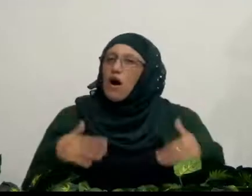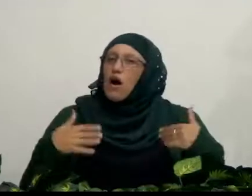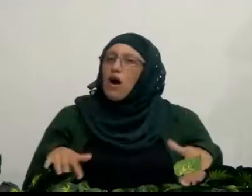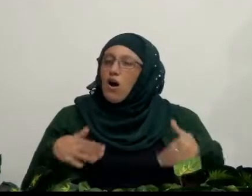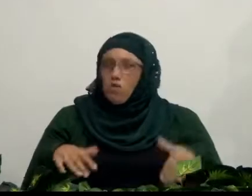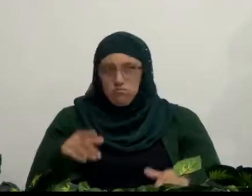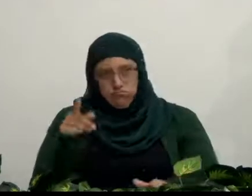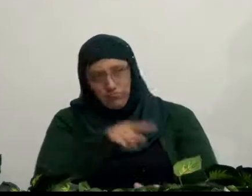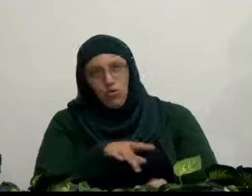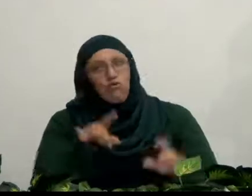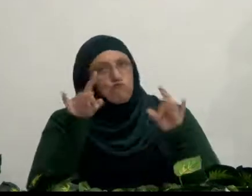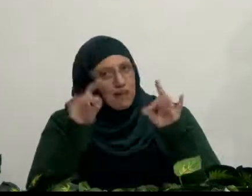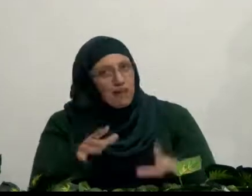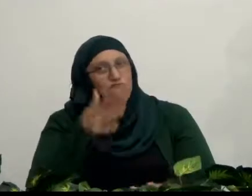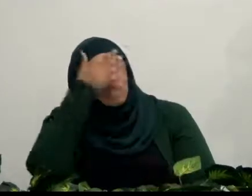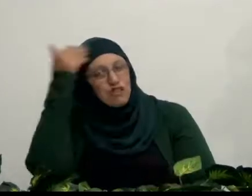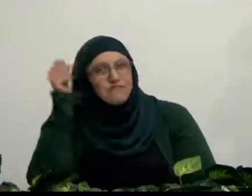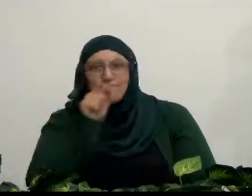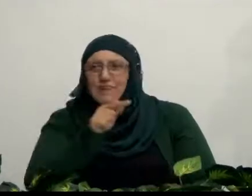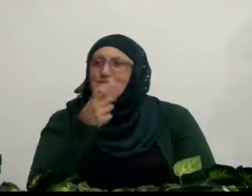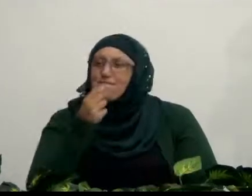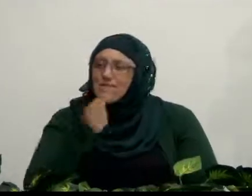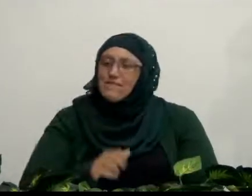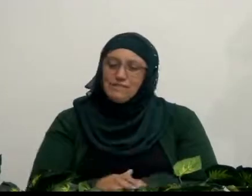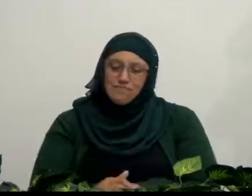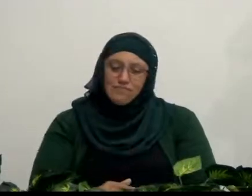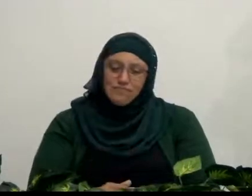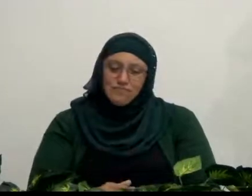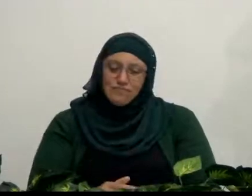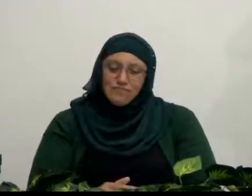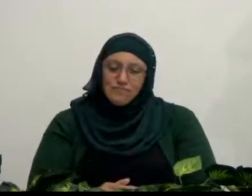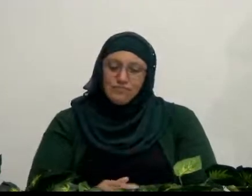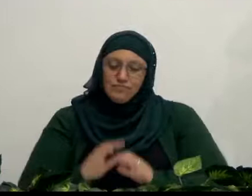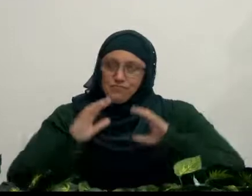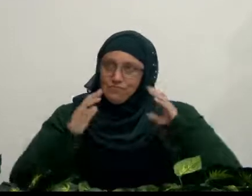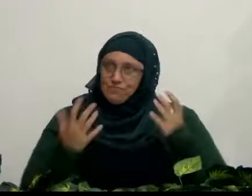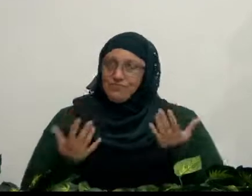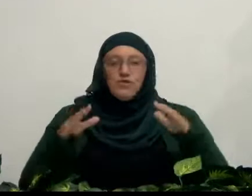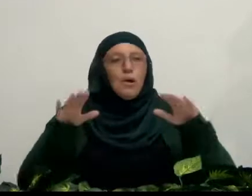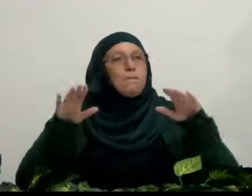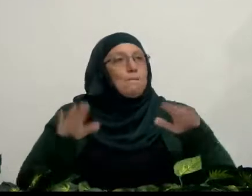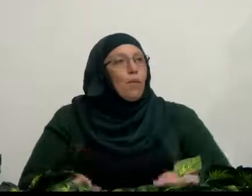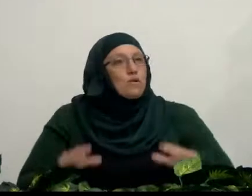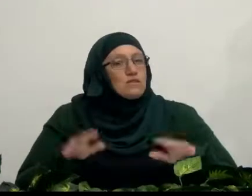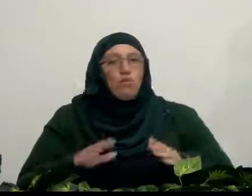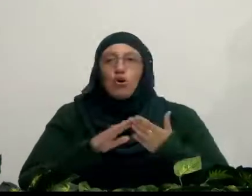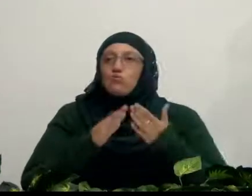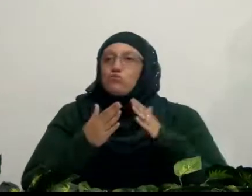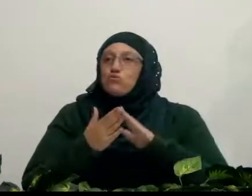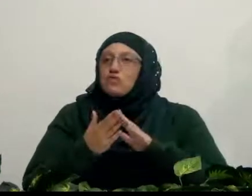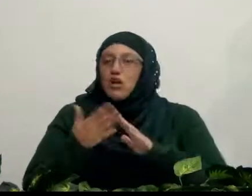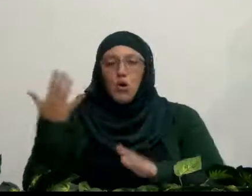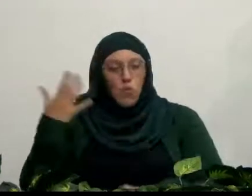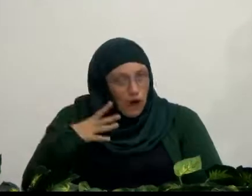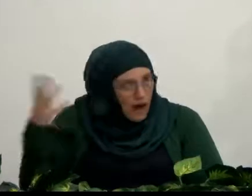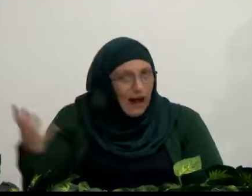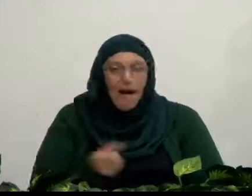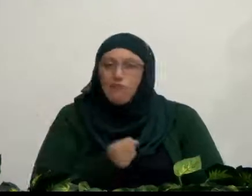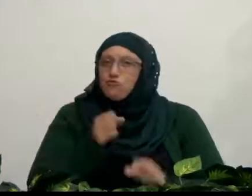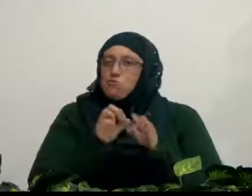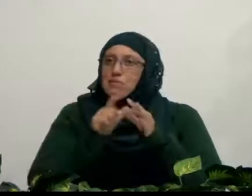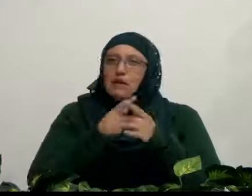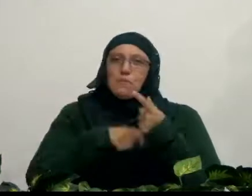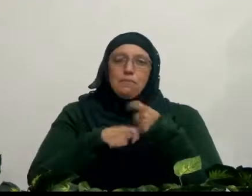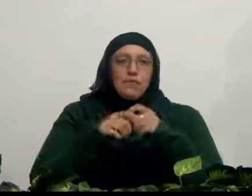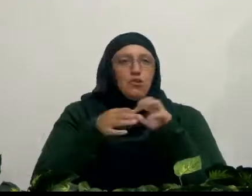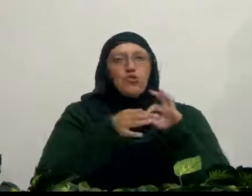you see the major one. Now, Muslim communities expected, number one, to be united,